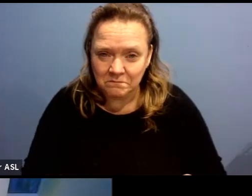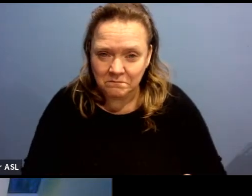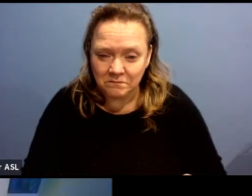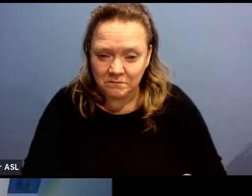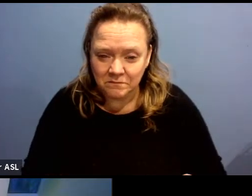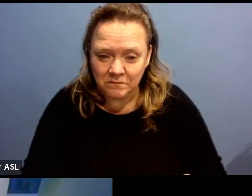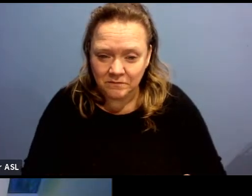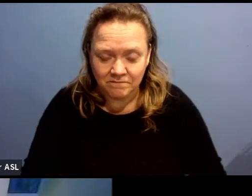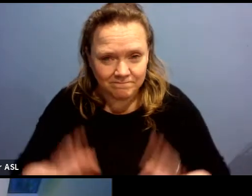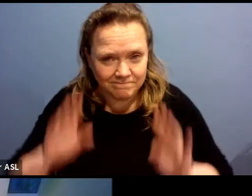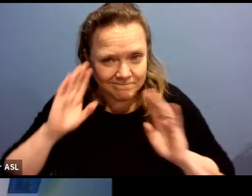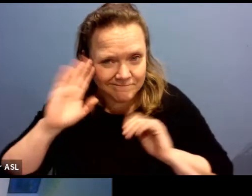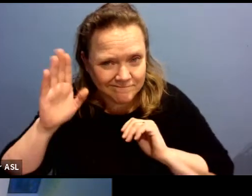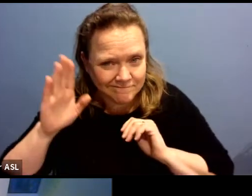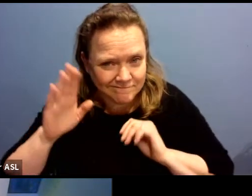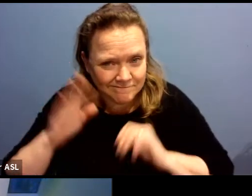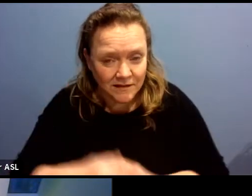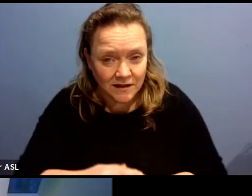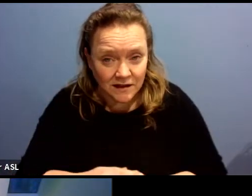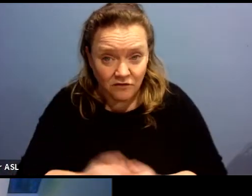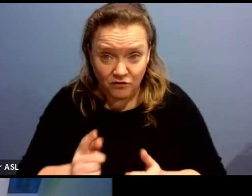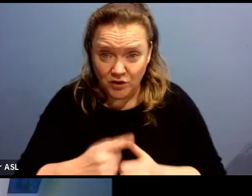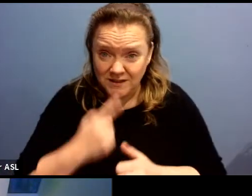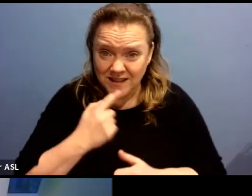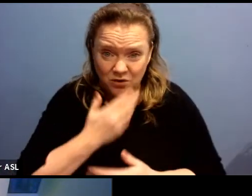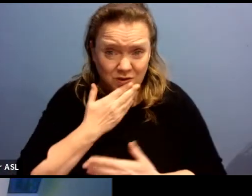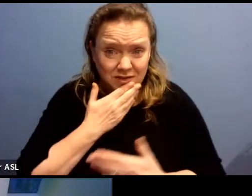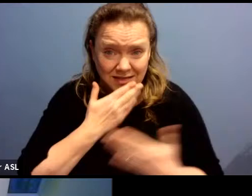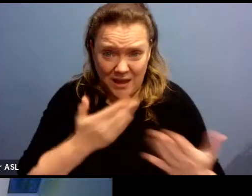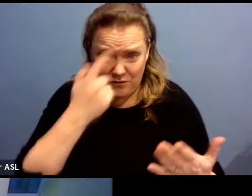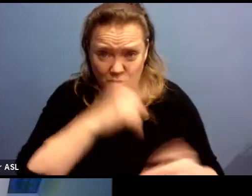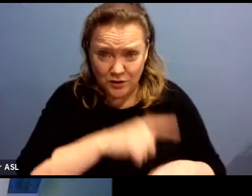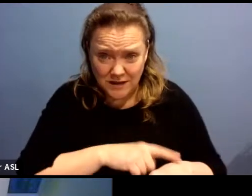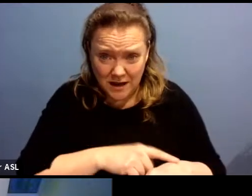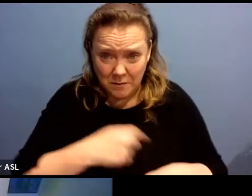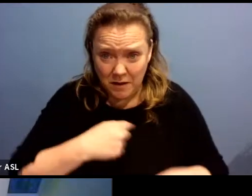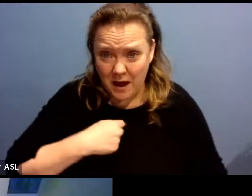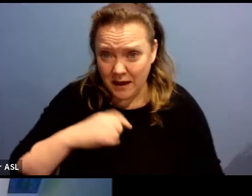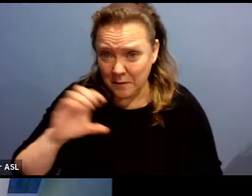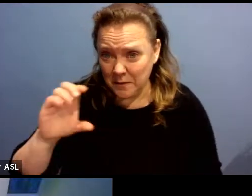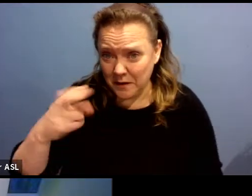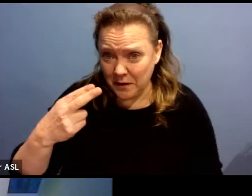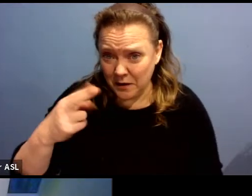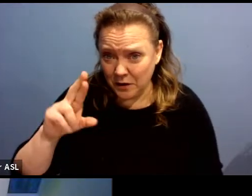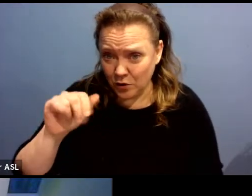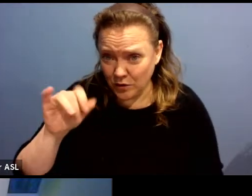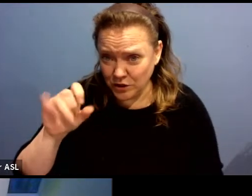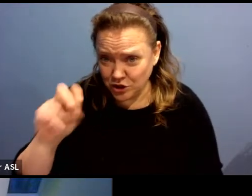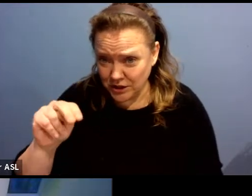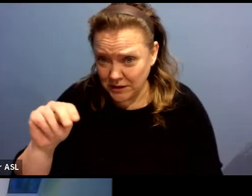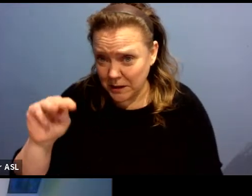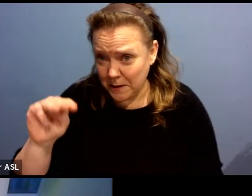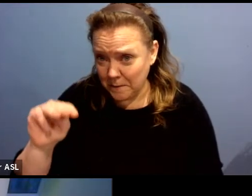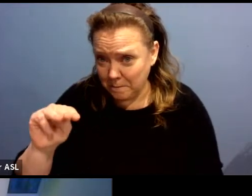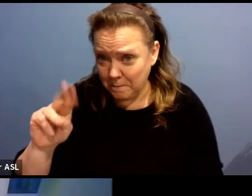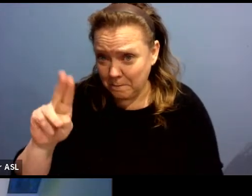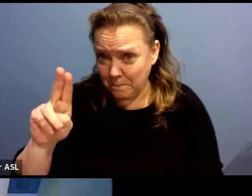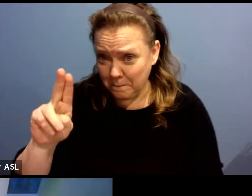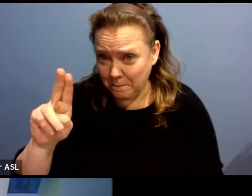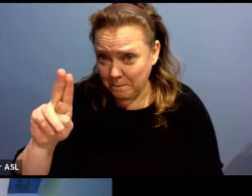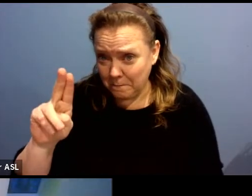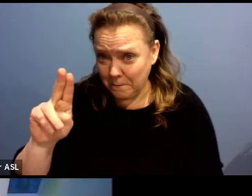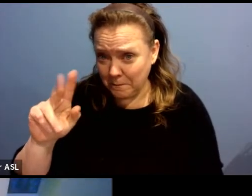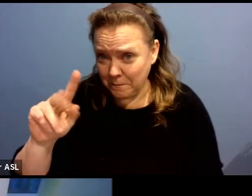Well, hello. First of all, I'd like to thank you for your time today. My name is Christian Mussenden, and I can spell my last name. Mussenden